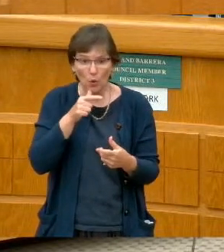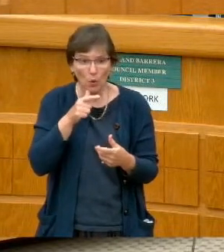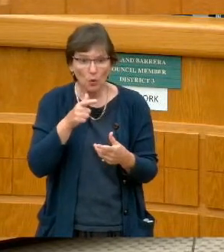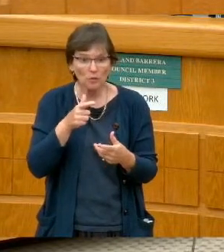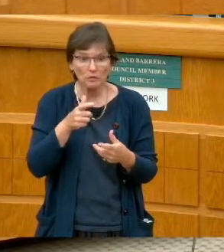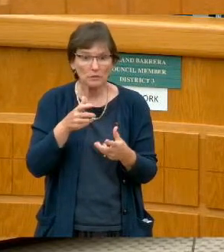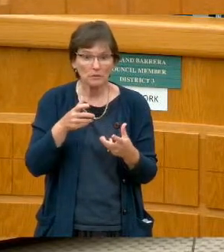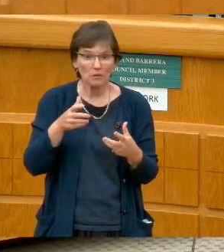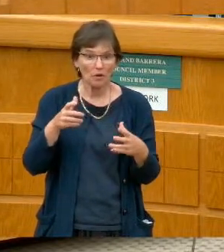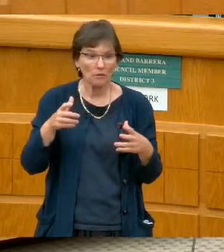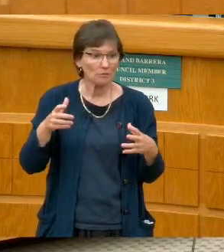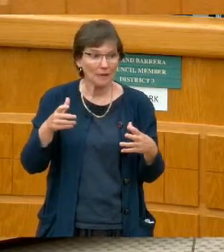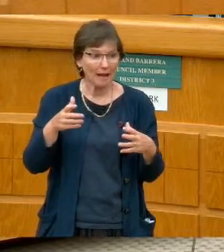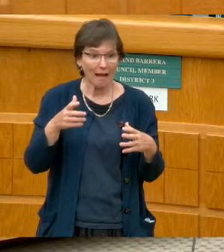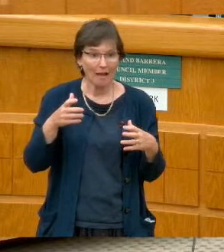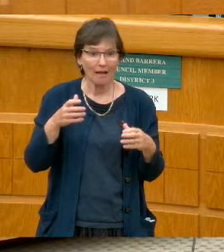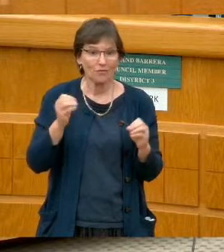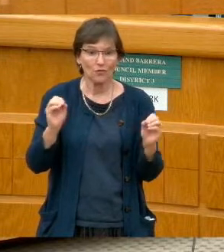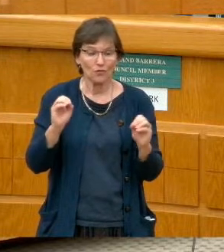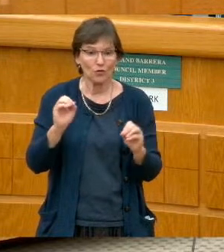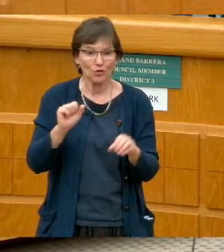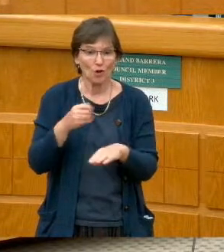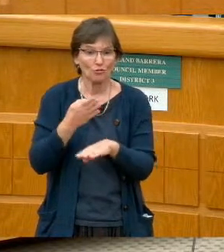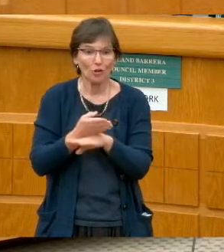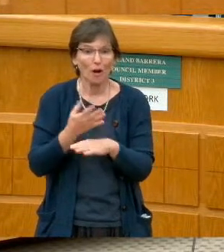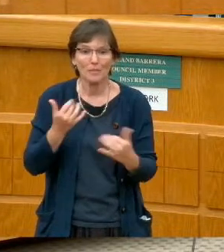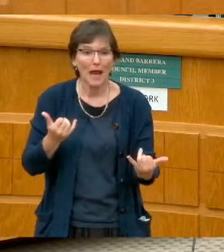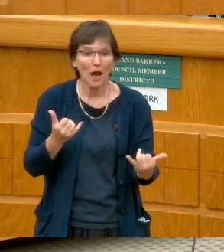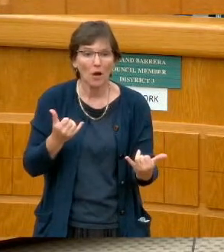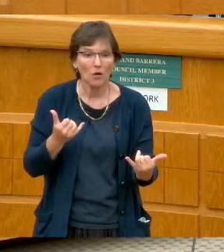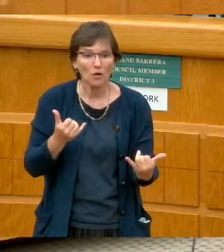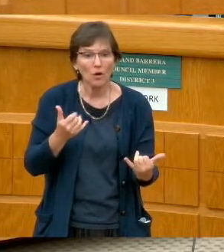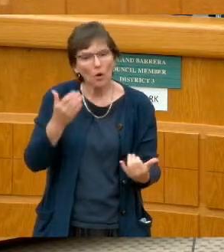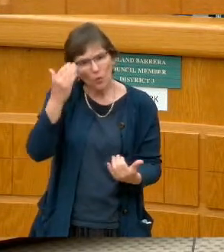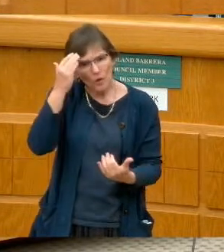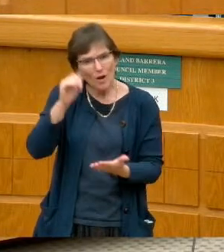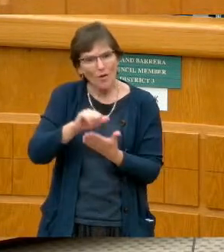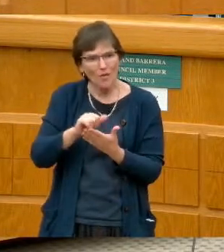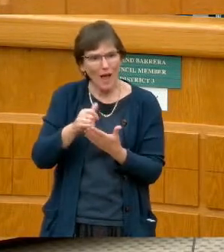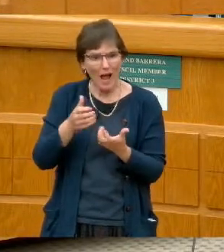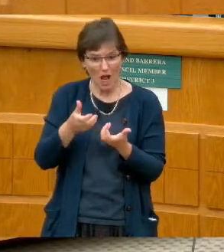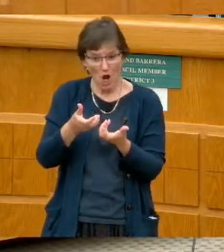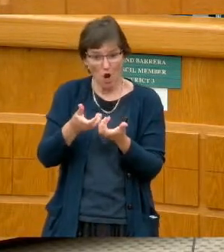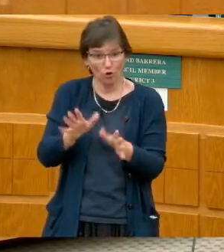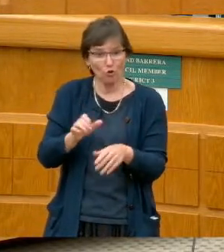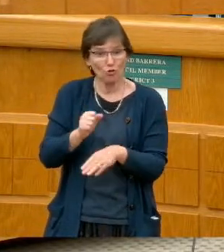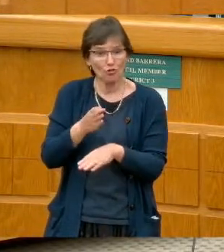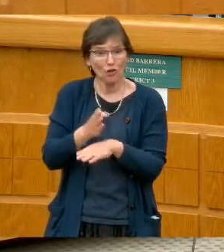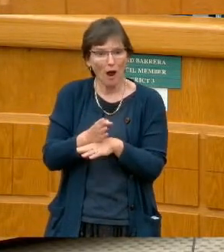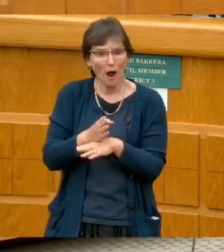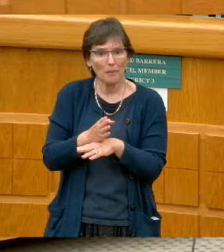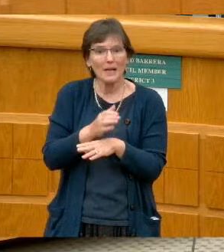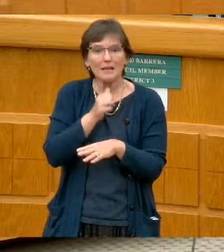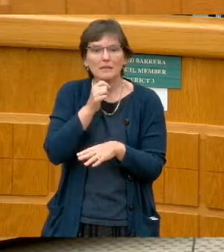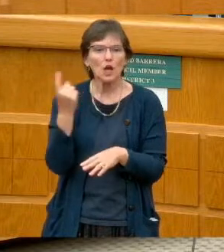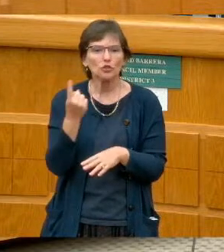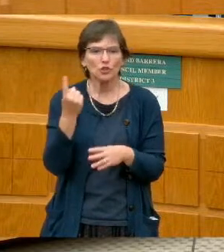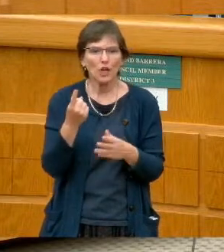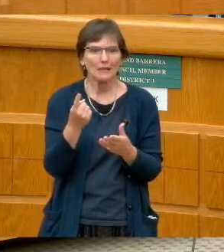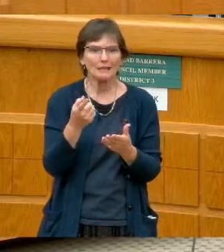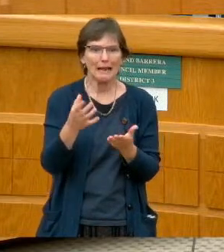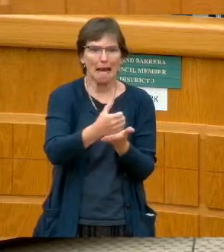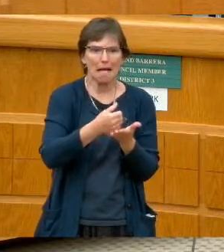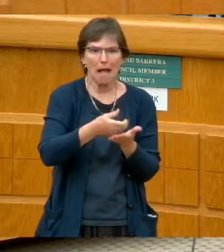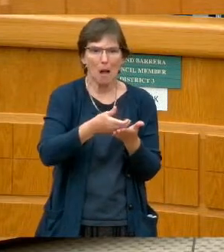is out of work? What businesses are closed? And we know that the loss of a job is much more than a loss of an